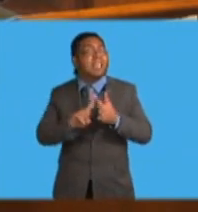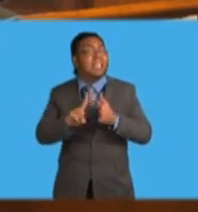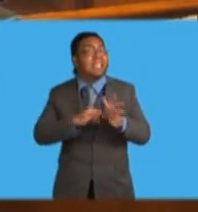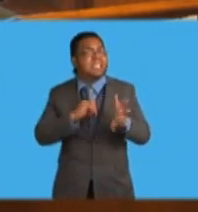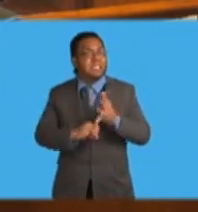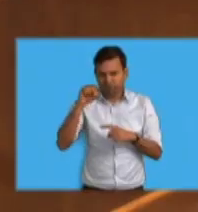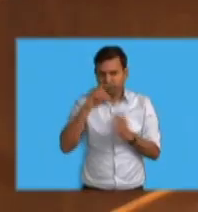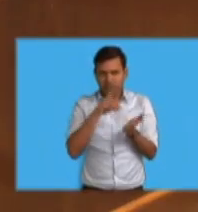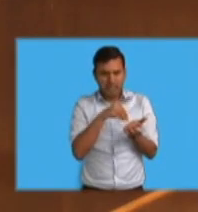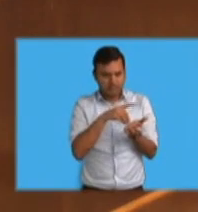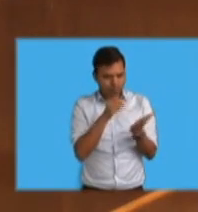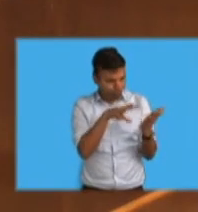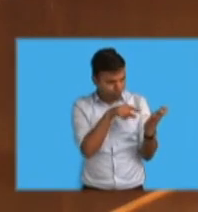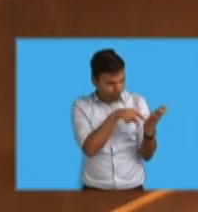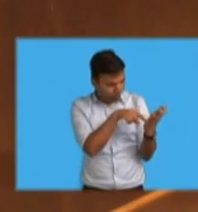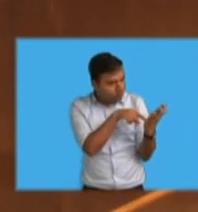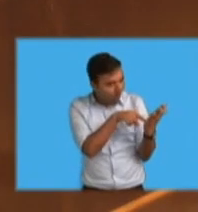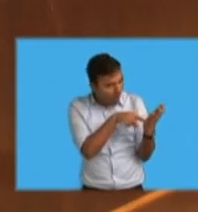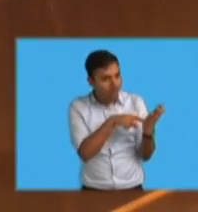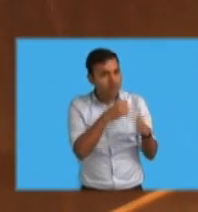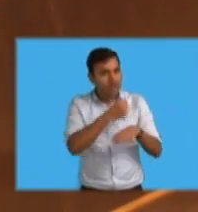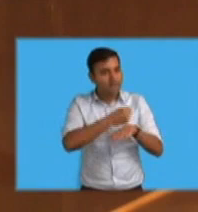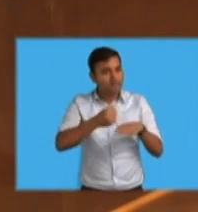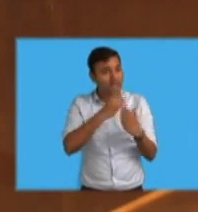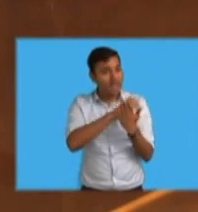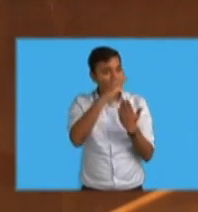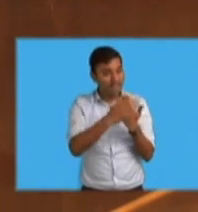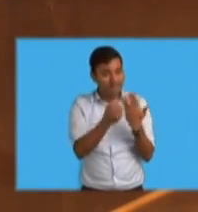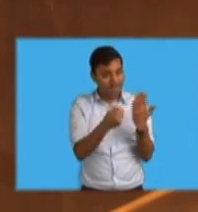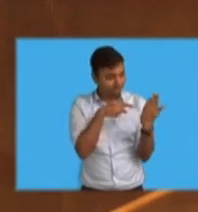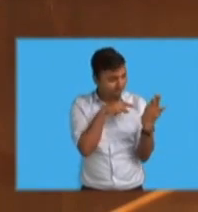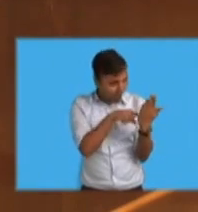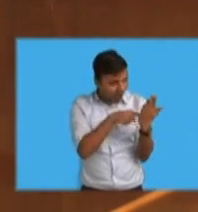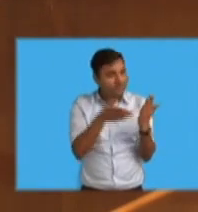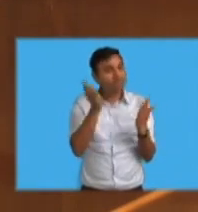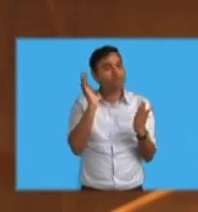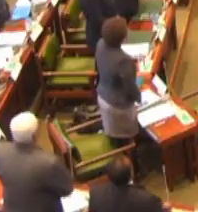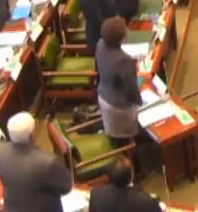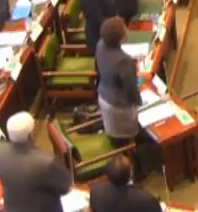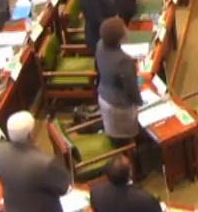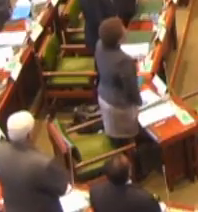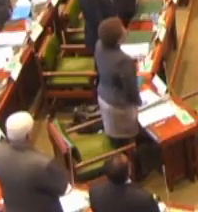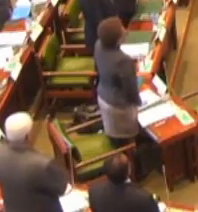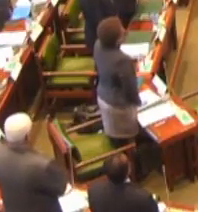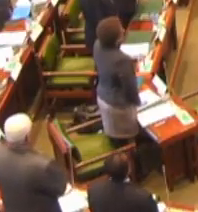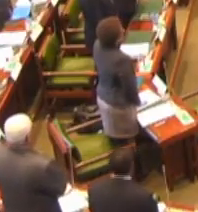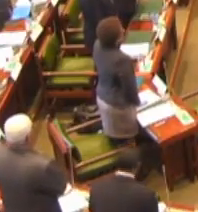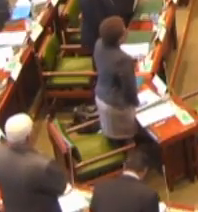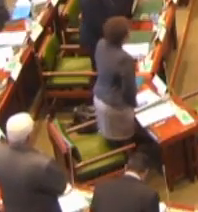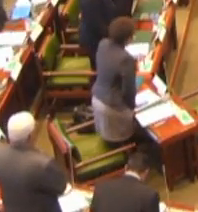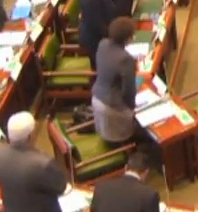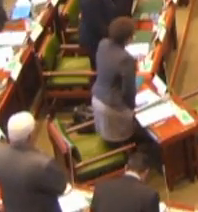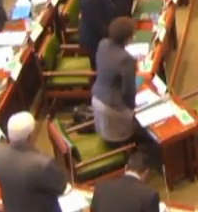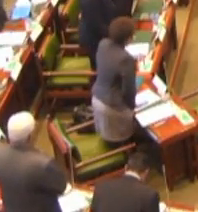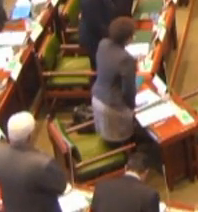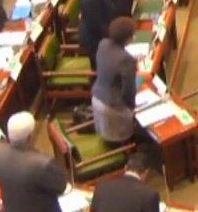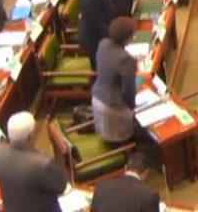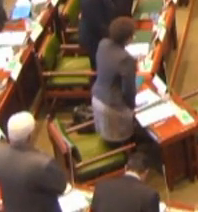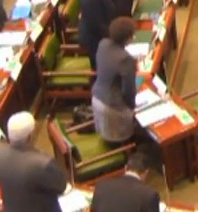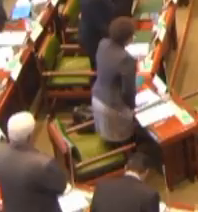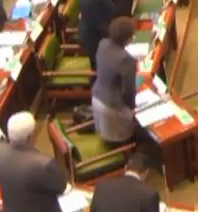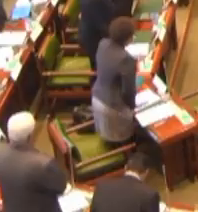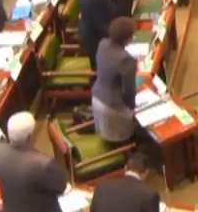adds Ngolingoli owners of Liku Liku receive no lease and no revenue from the operation of overwater bungalows as the government doesn't allow